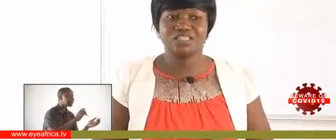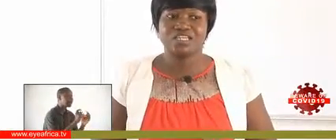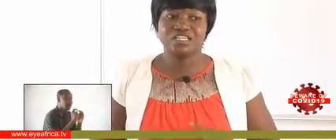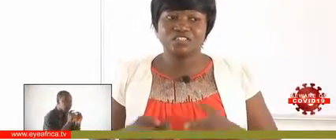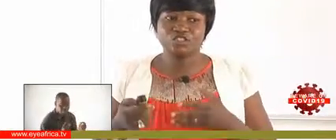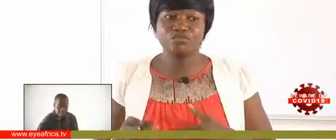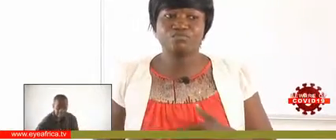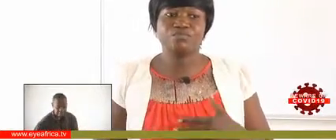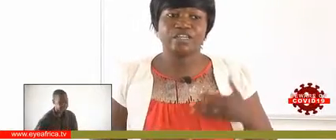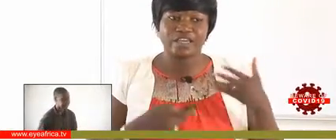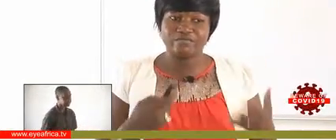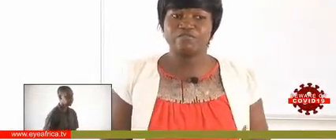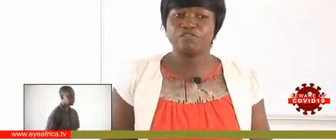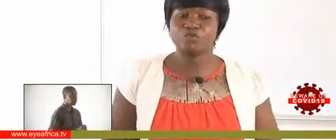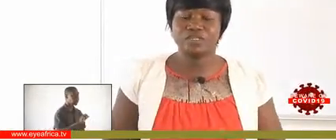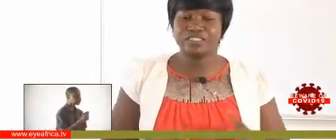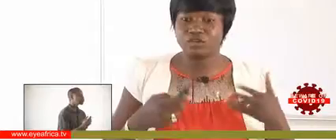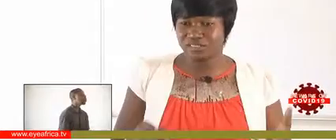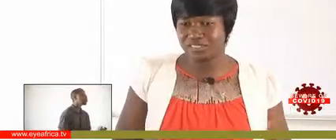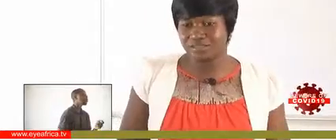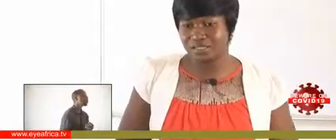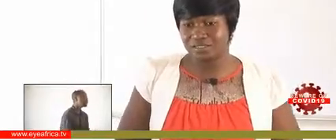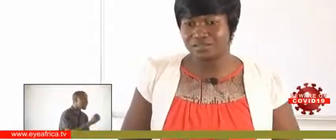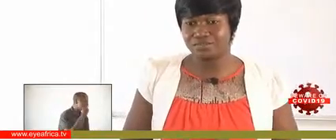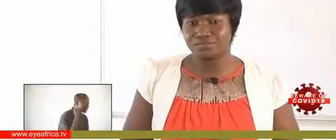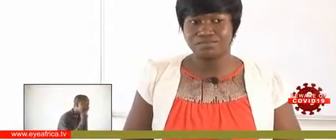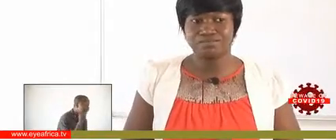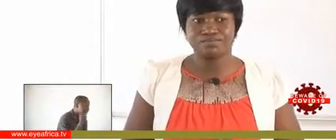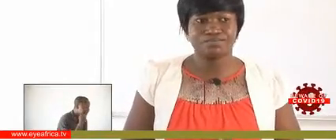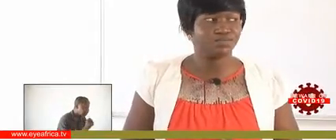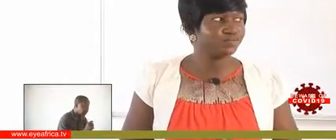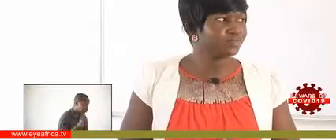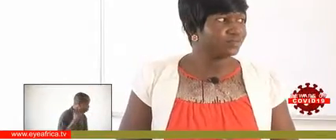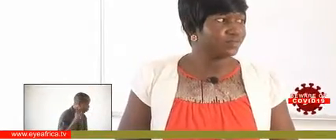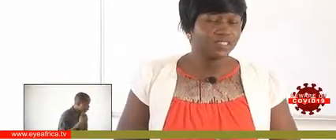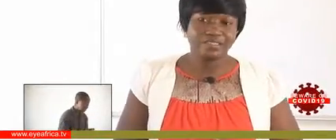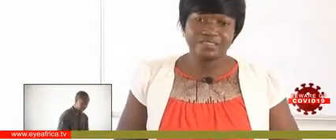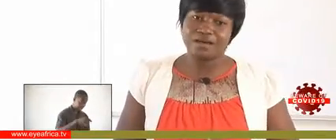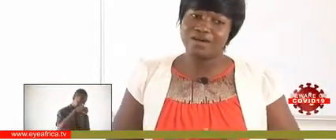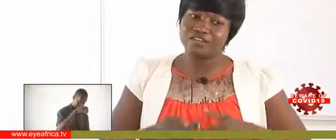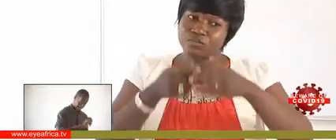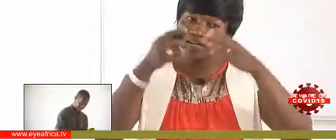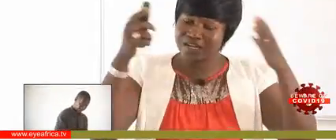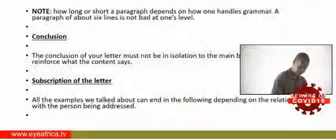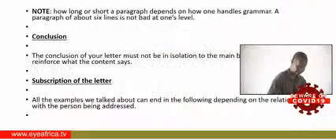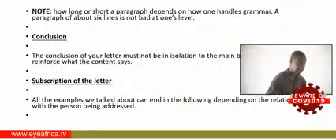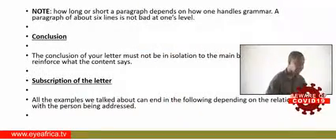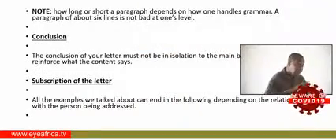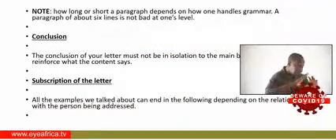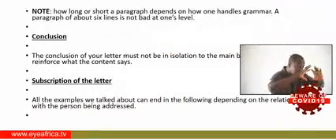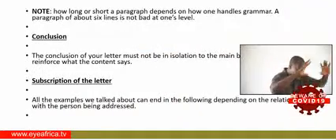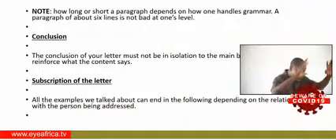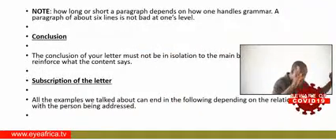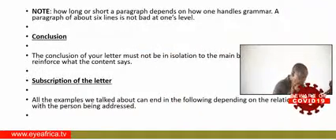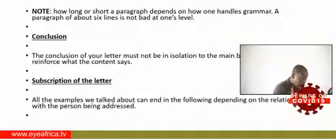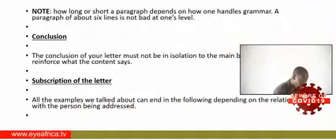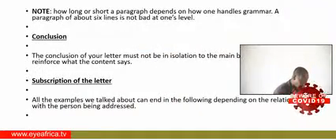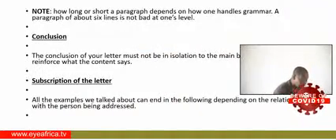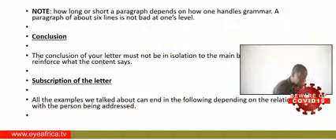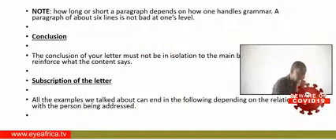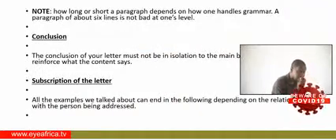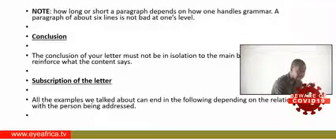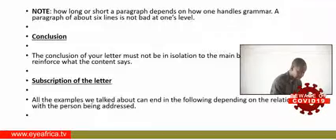It should reinforce what the content says. thereby summarizing all that you have